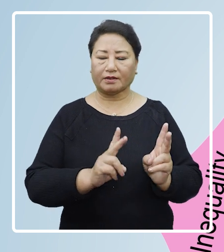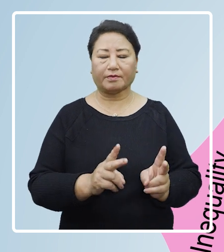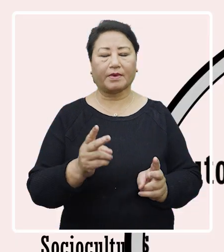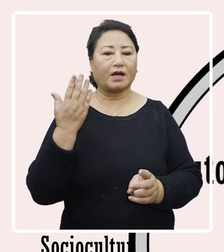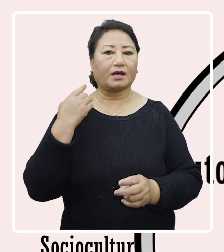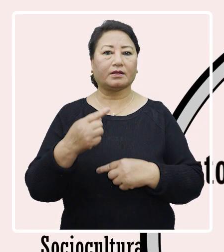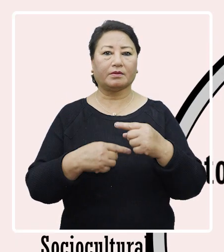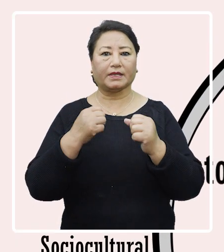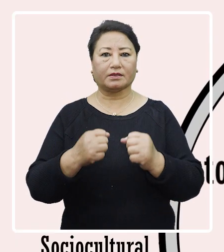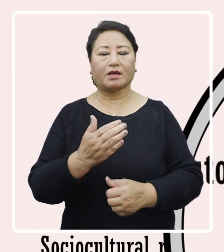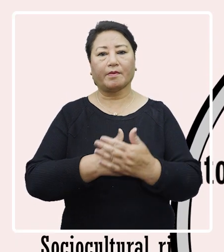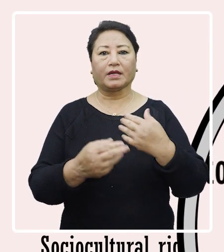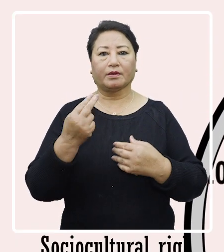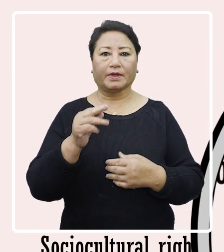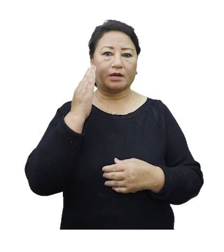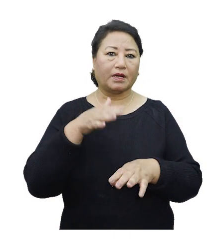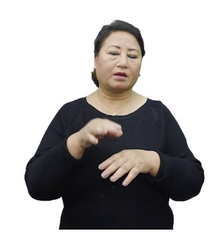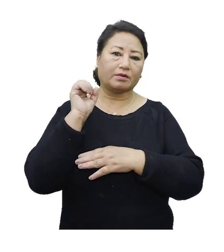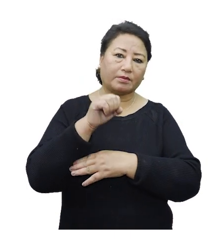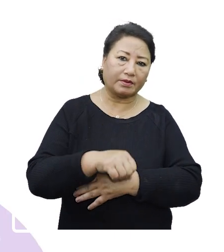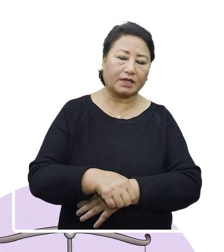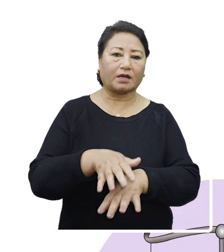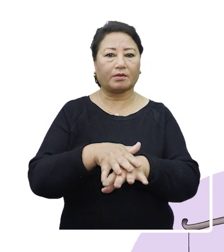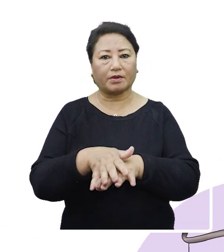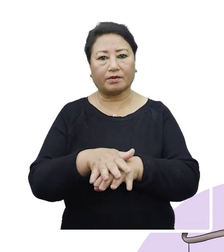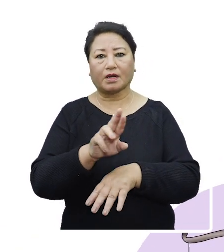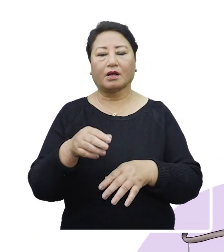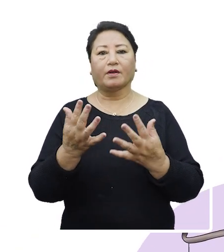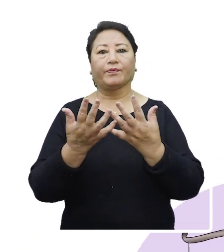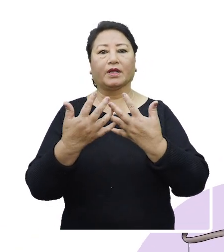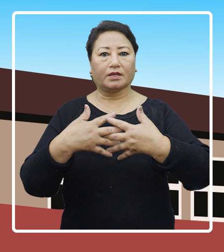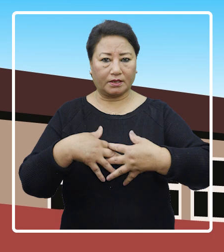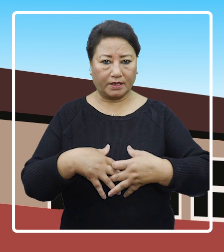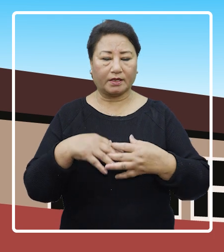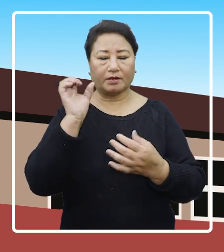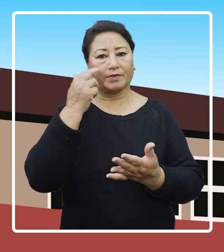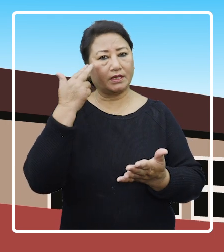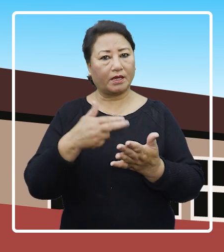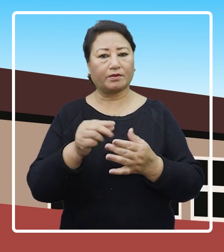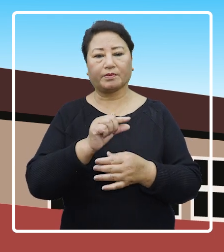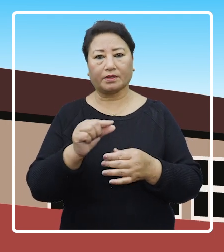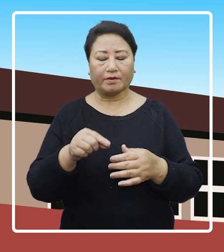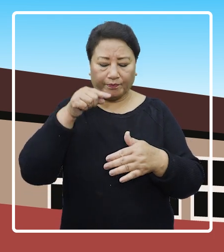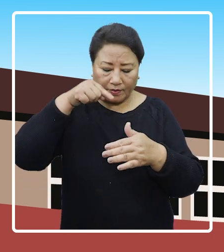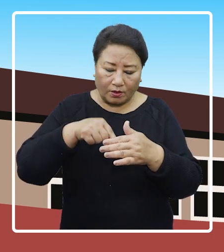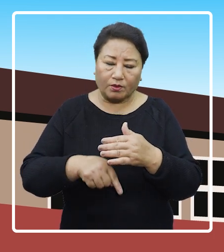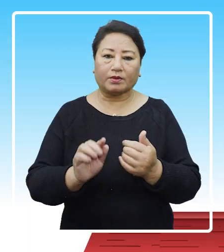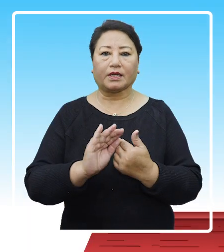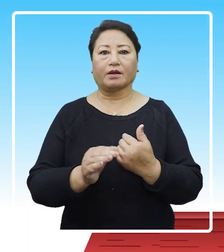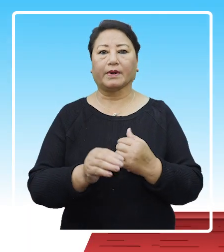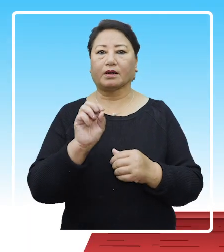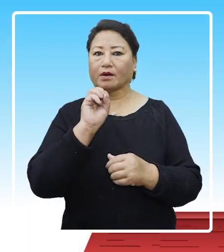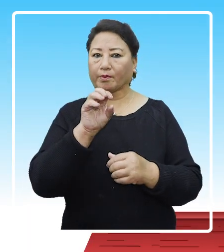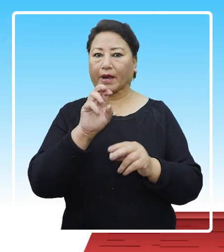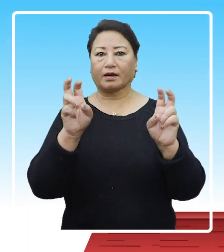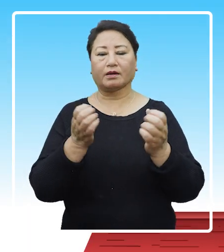intersecting identities and discrimination faced by Indigenous women and girls with disabilities. They often lack access to legal aid,